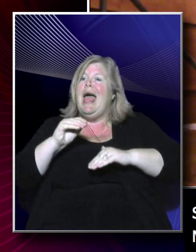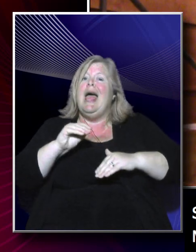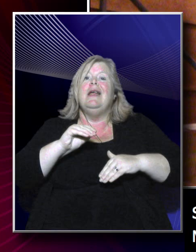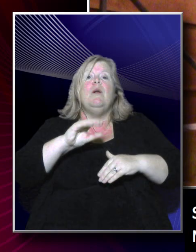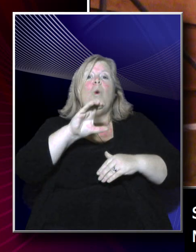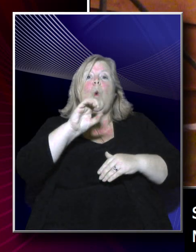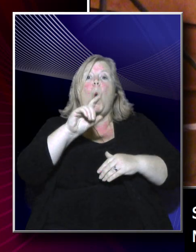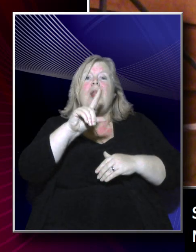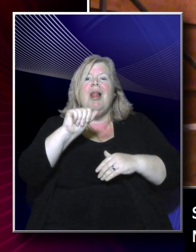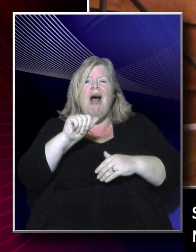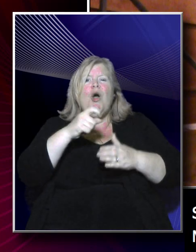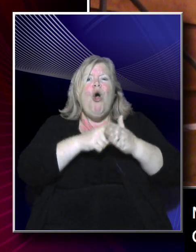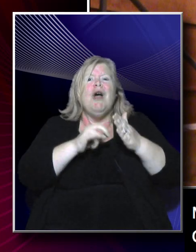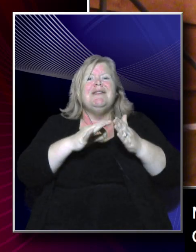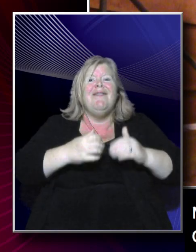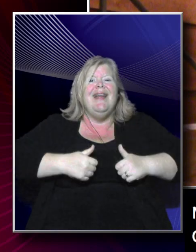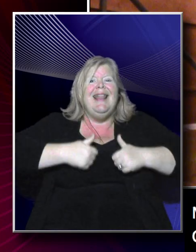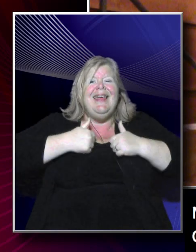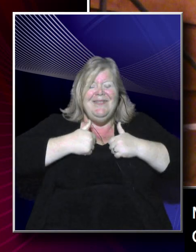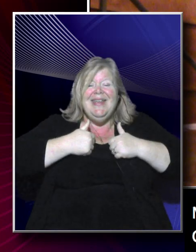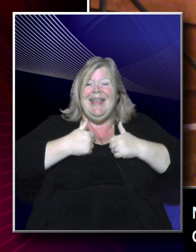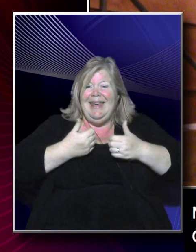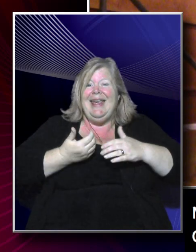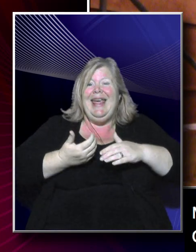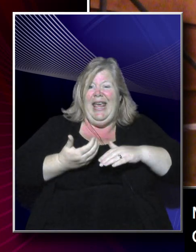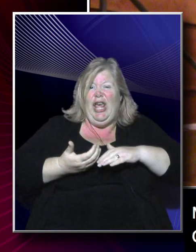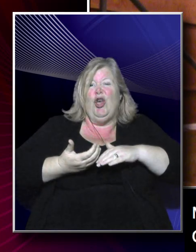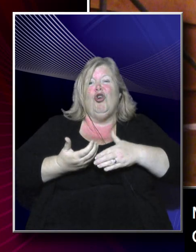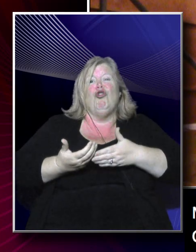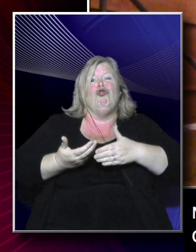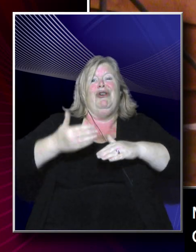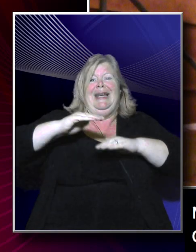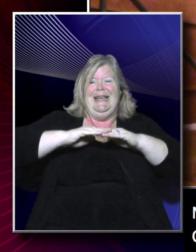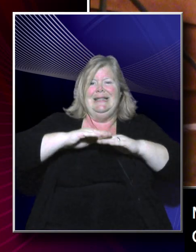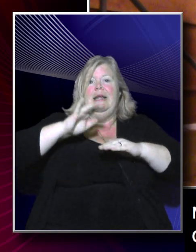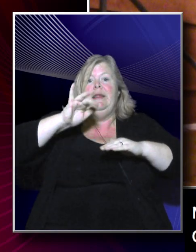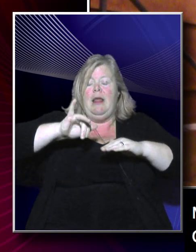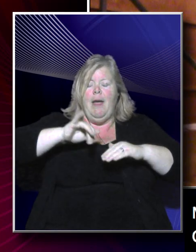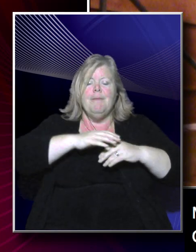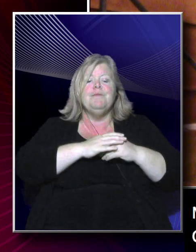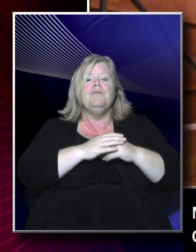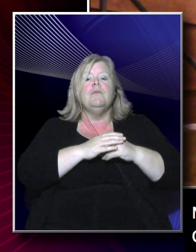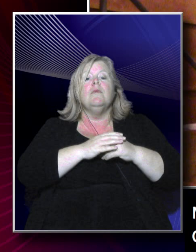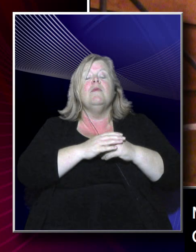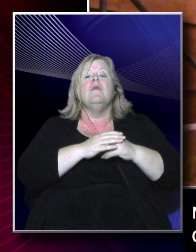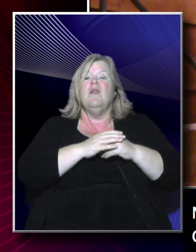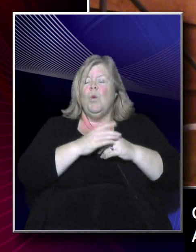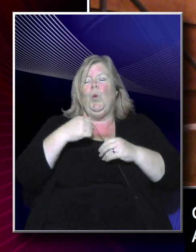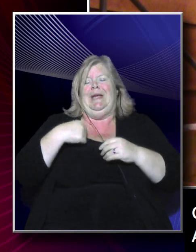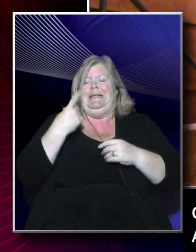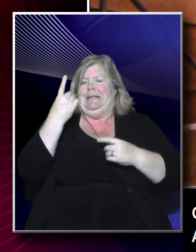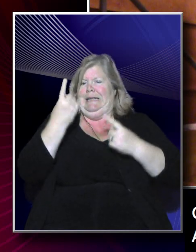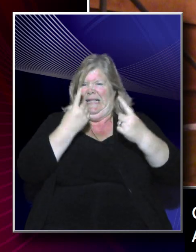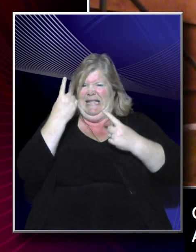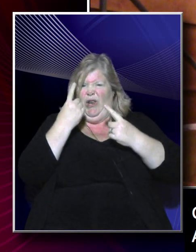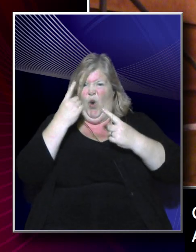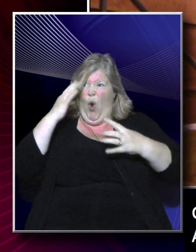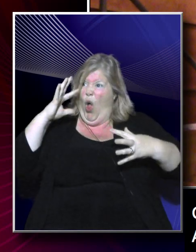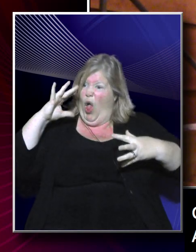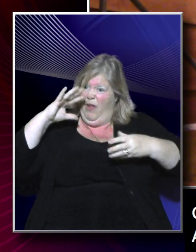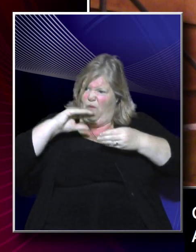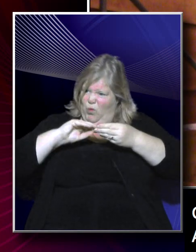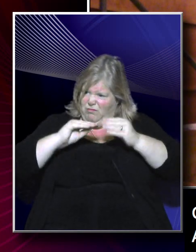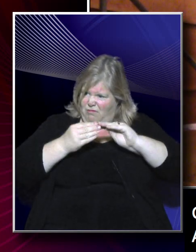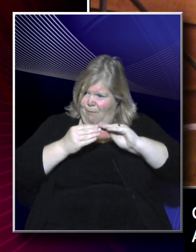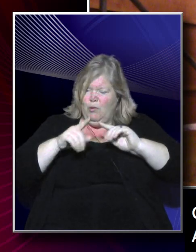for all other staff below an annual salary of $100,000 was also taken into consideration when we were developing